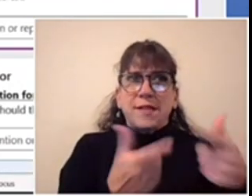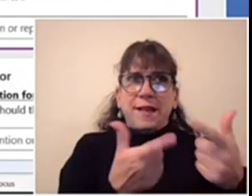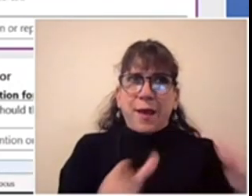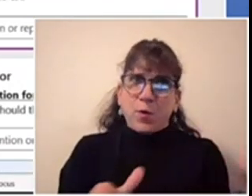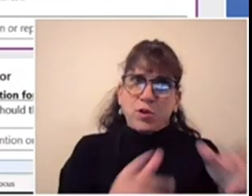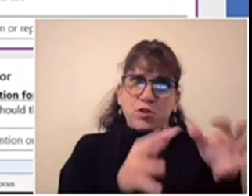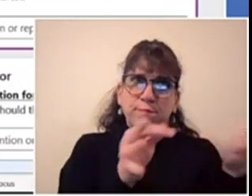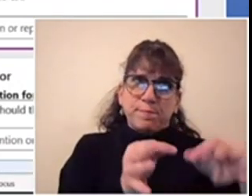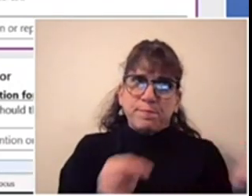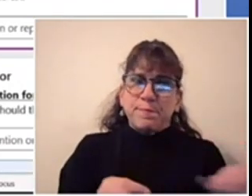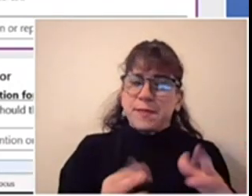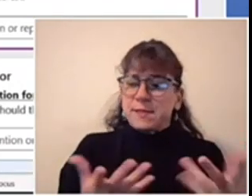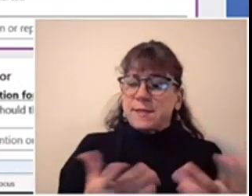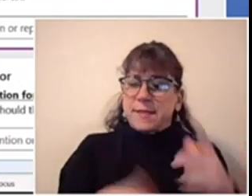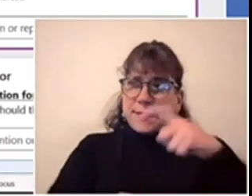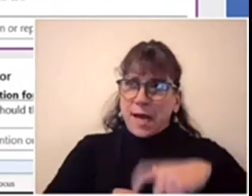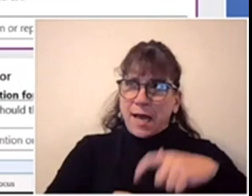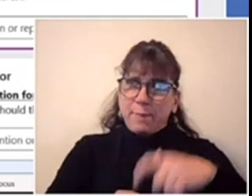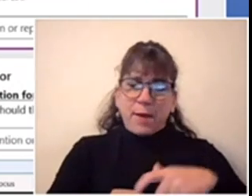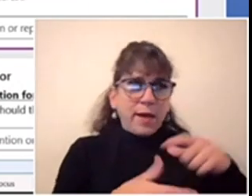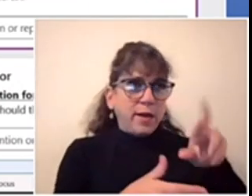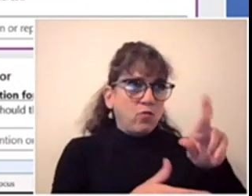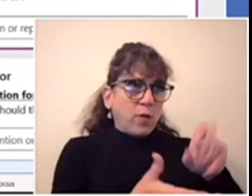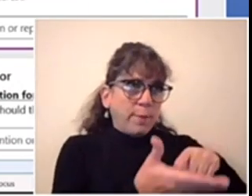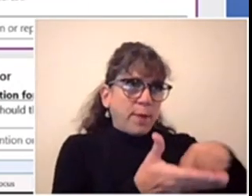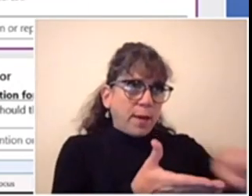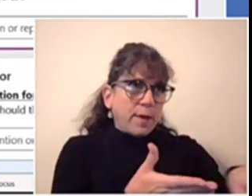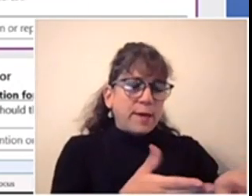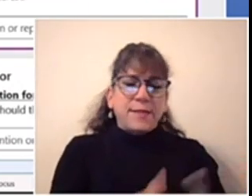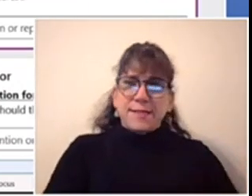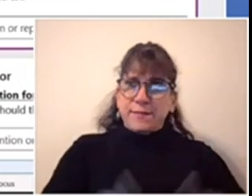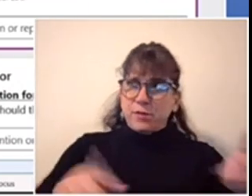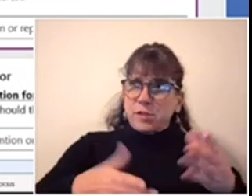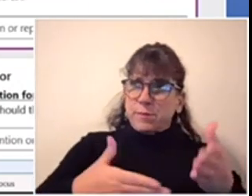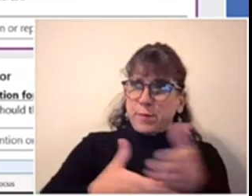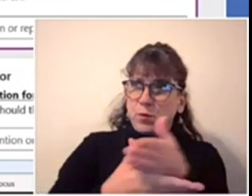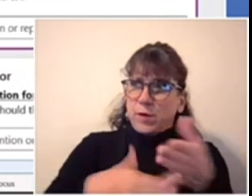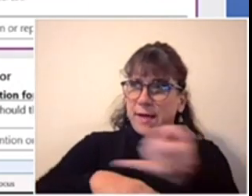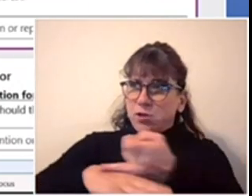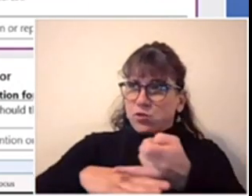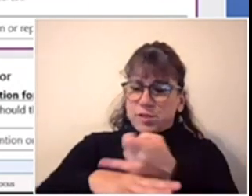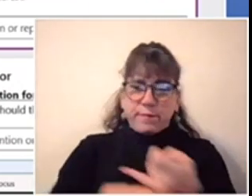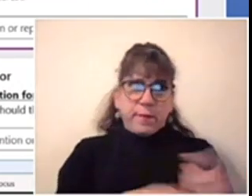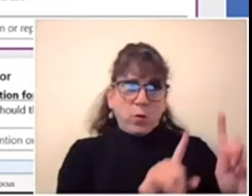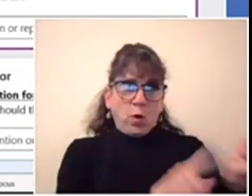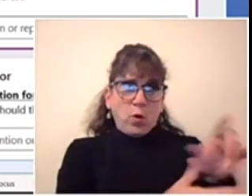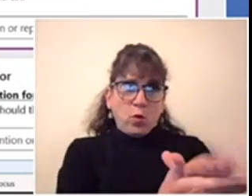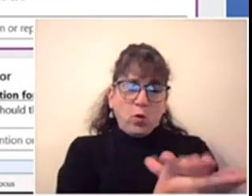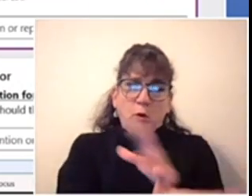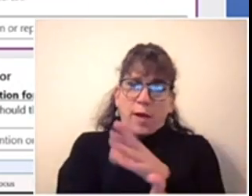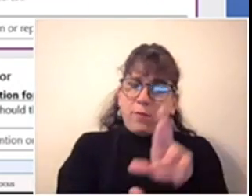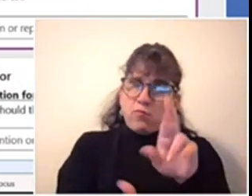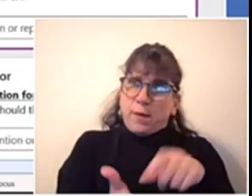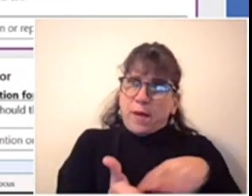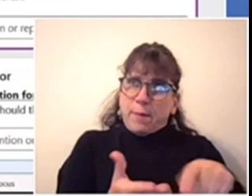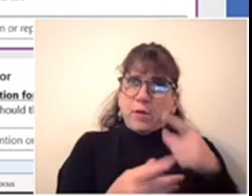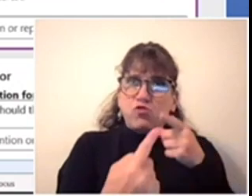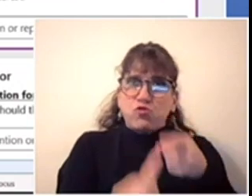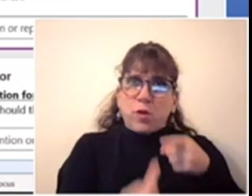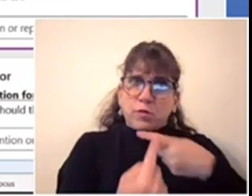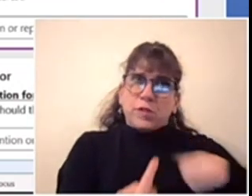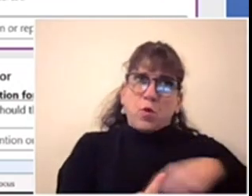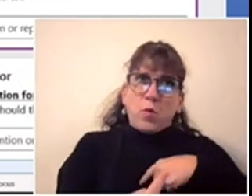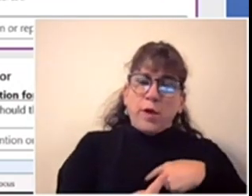in repayment that differentiates between interest that is coming from being in school and repayment struggles that we are addressing